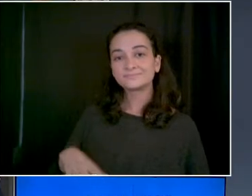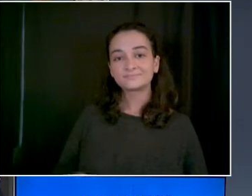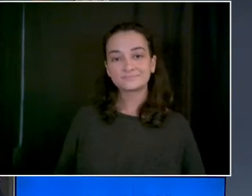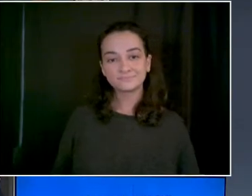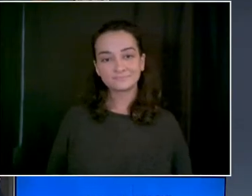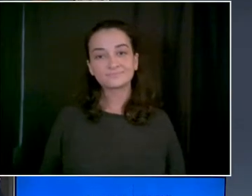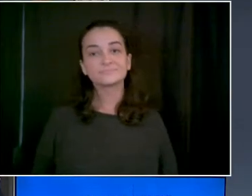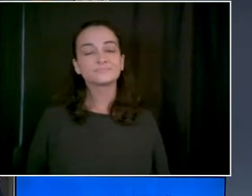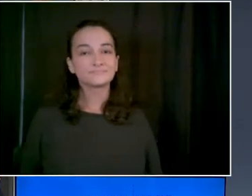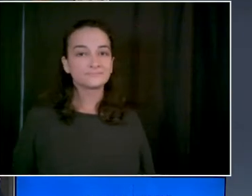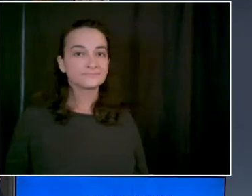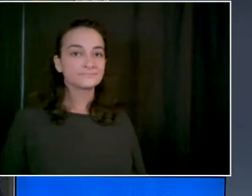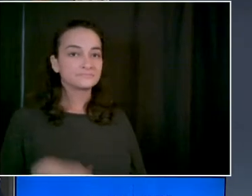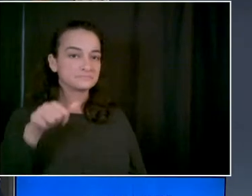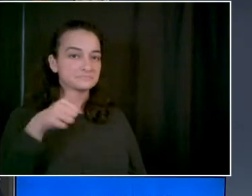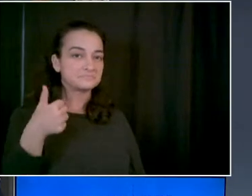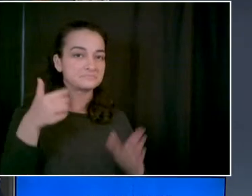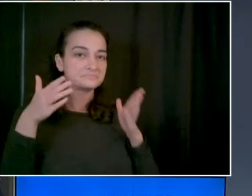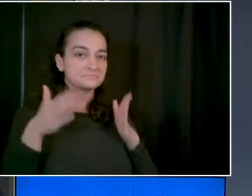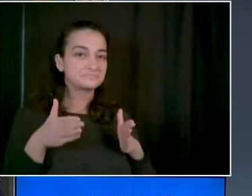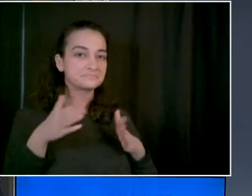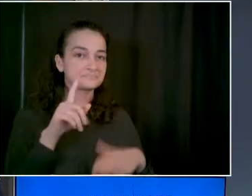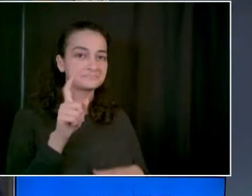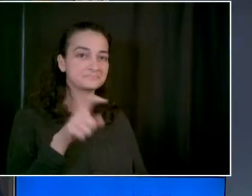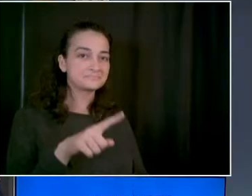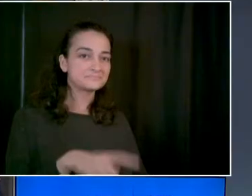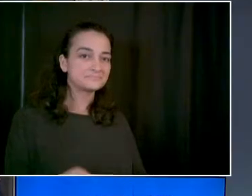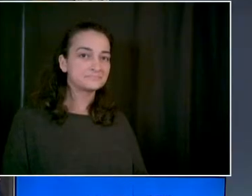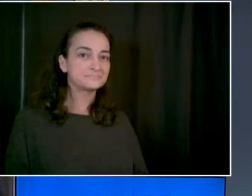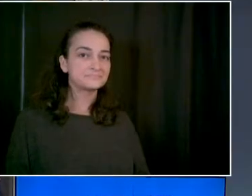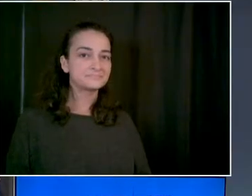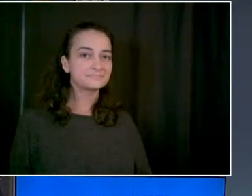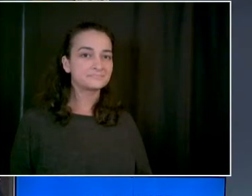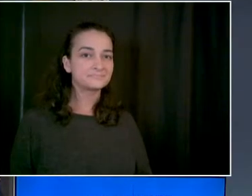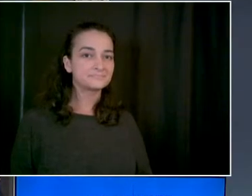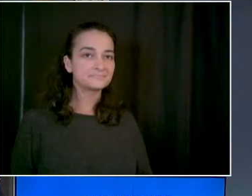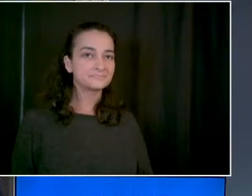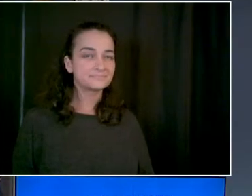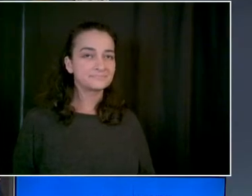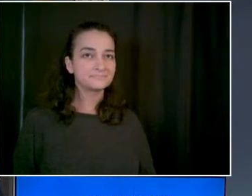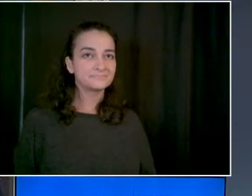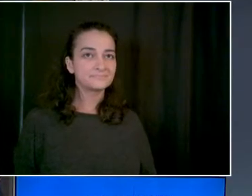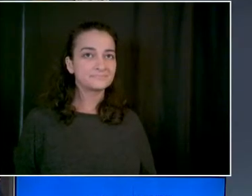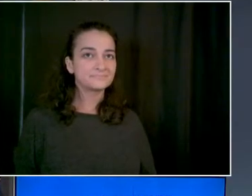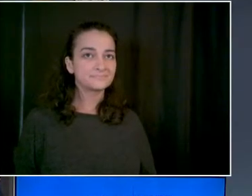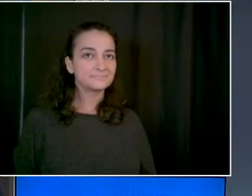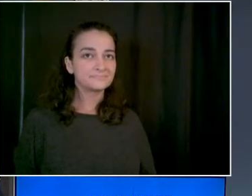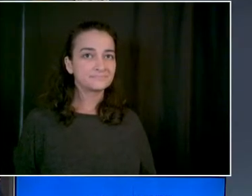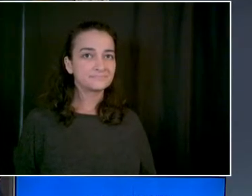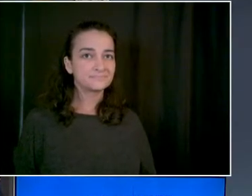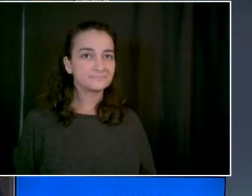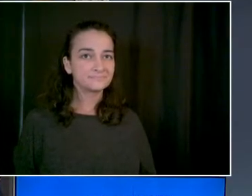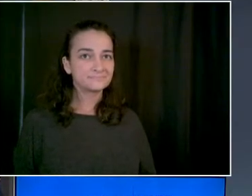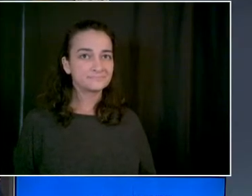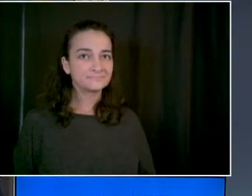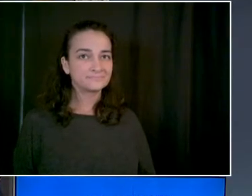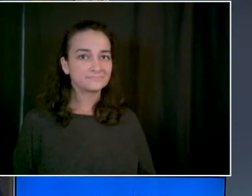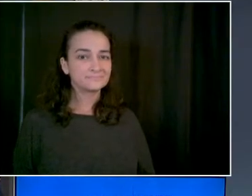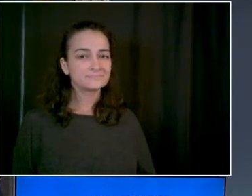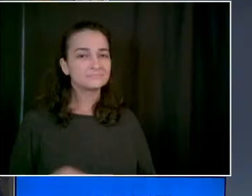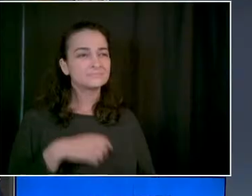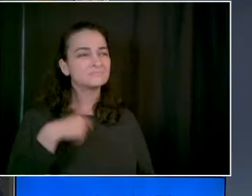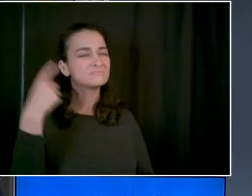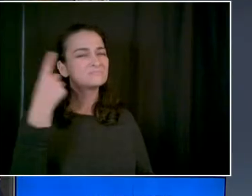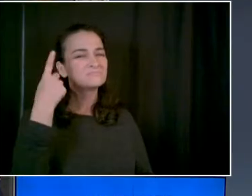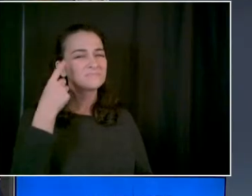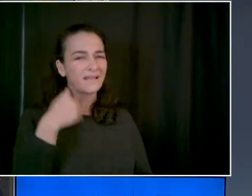phone in the holding cell? I saw they were posting selfies in there. And then also, if you can elaborate on when ICE, I mean, we're dealing with ICE,